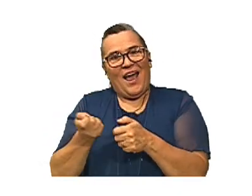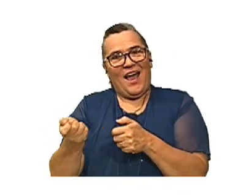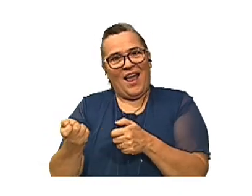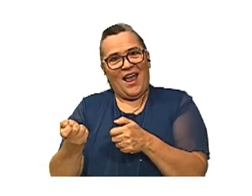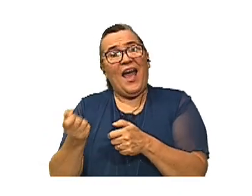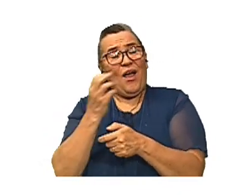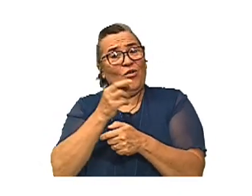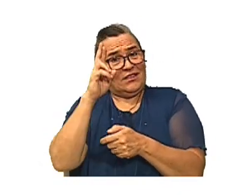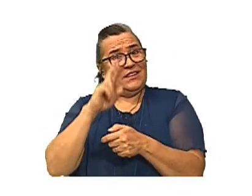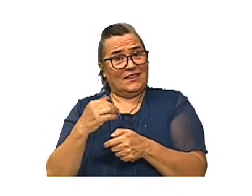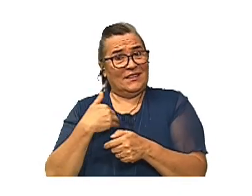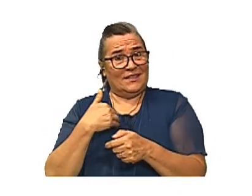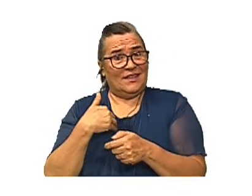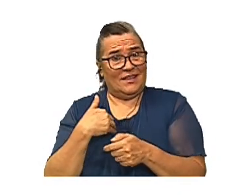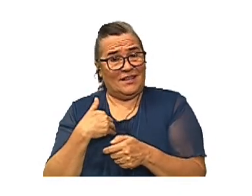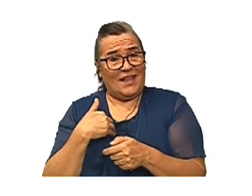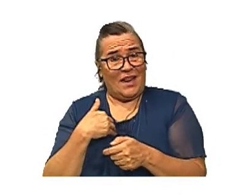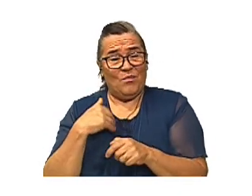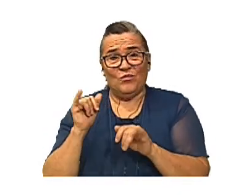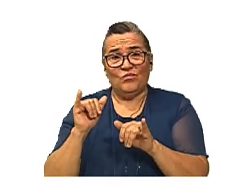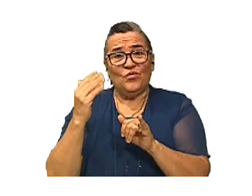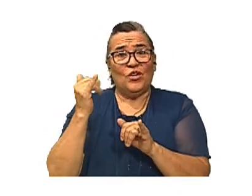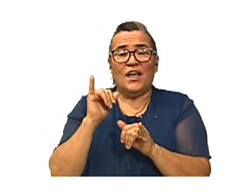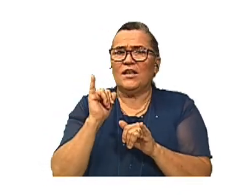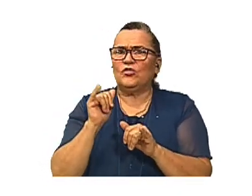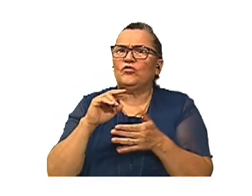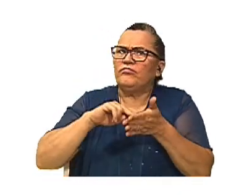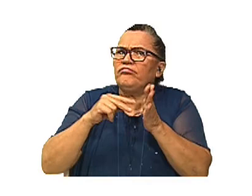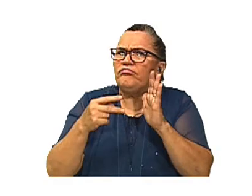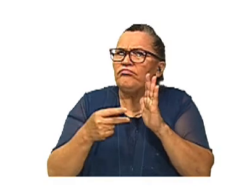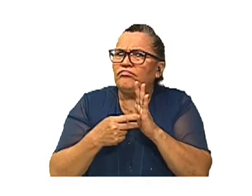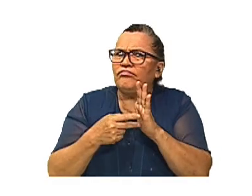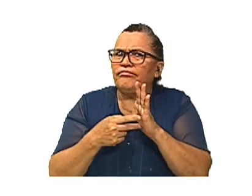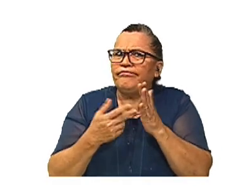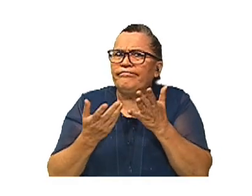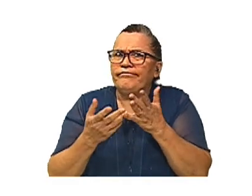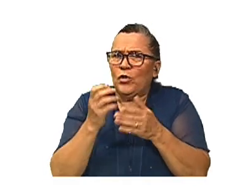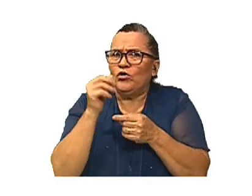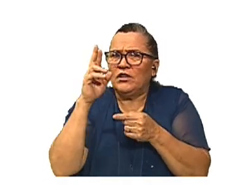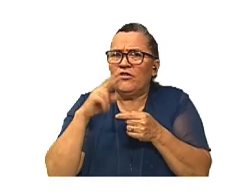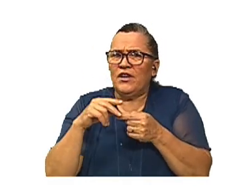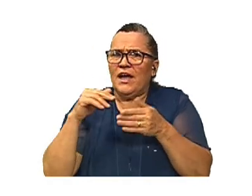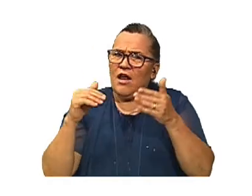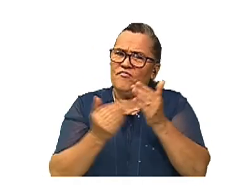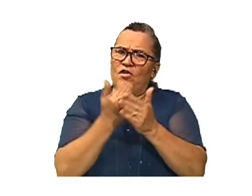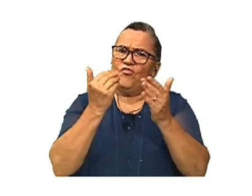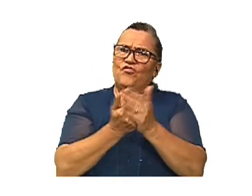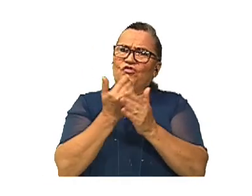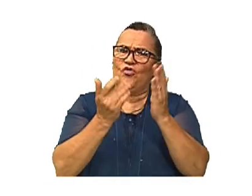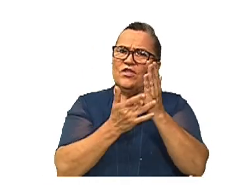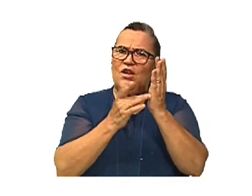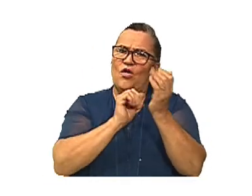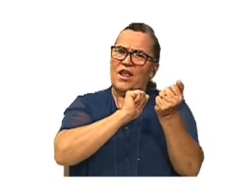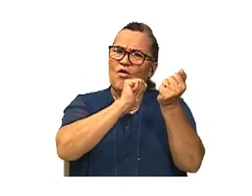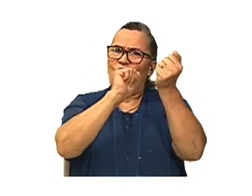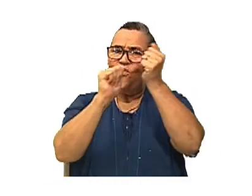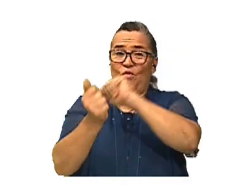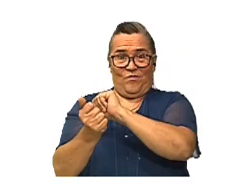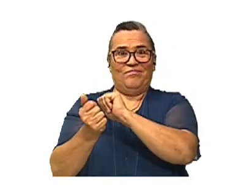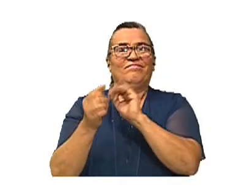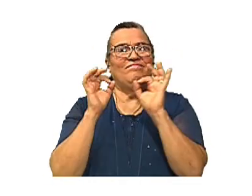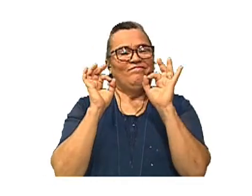in Costa Rica. That's good because it means that we are being very renovated with technology.